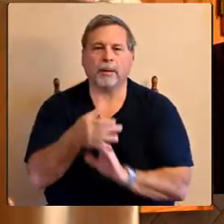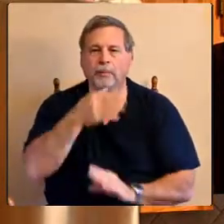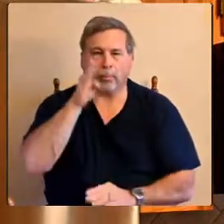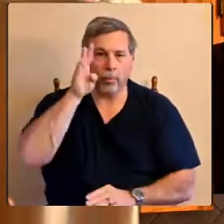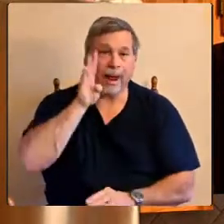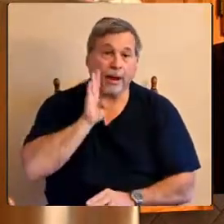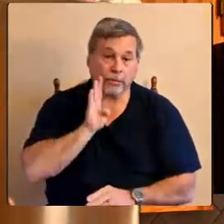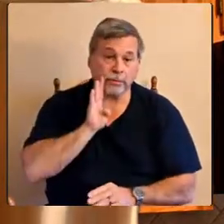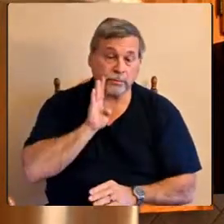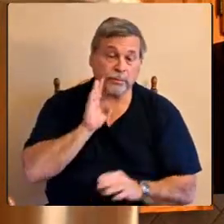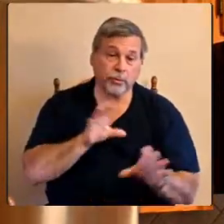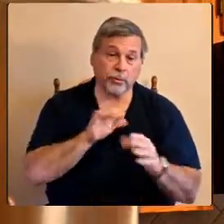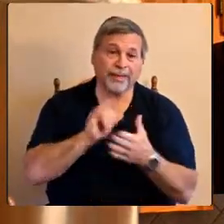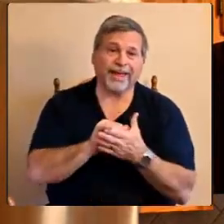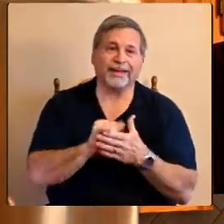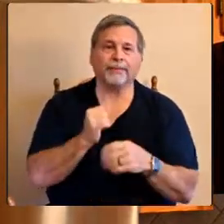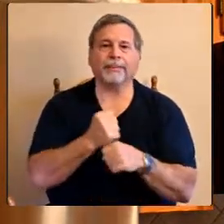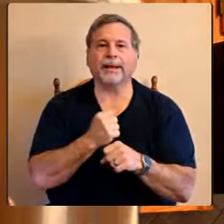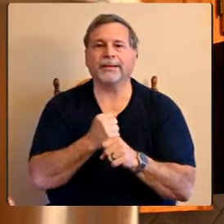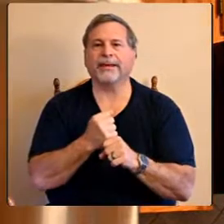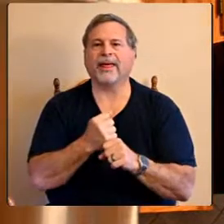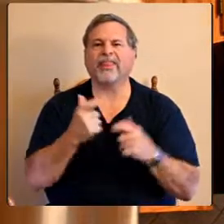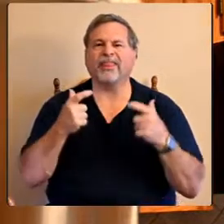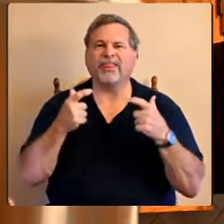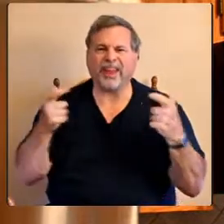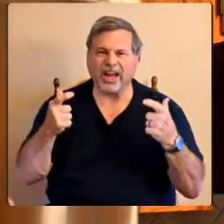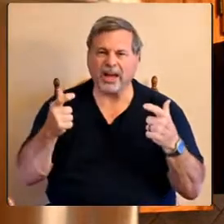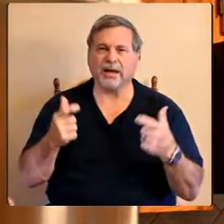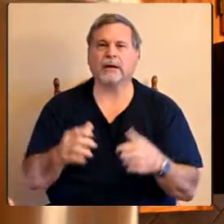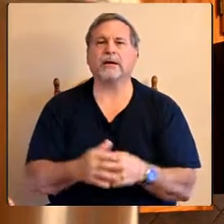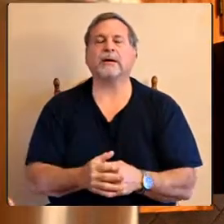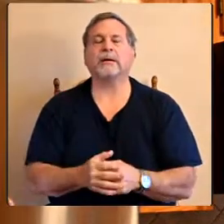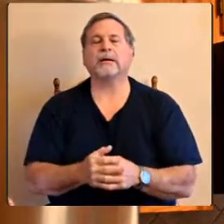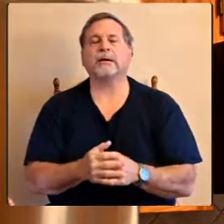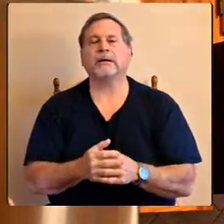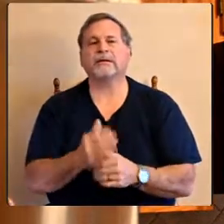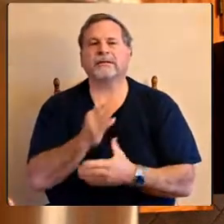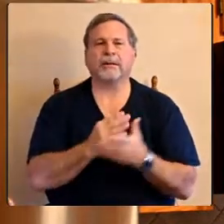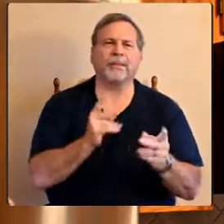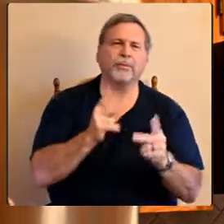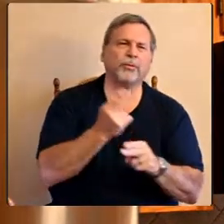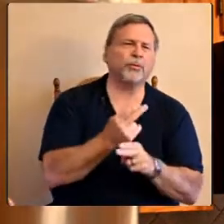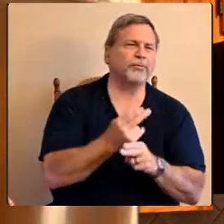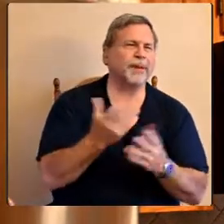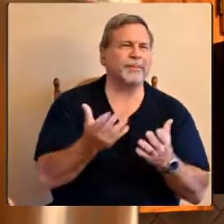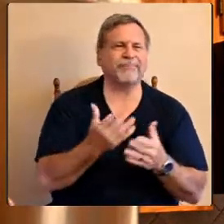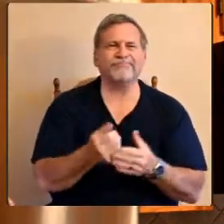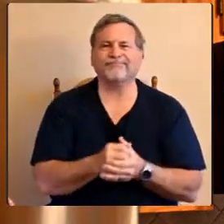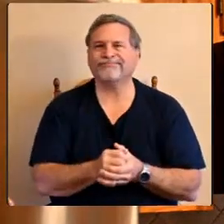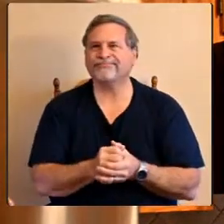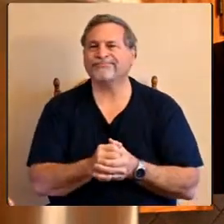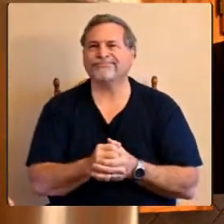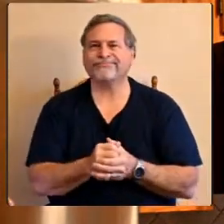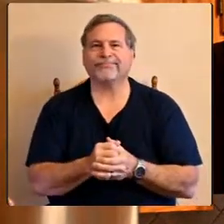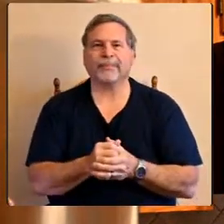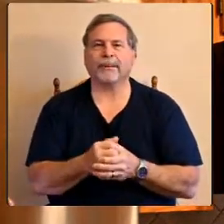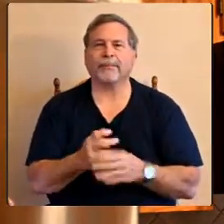become brown. Now, the reason we do that is a thickening agent. And some cooking you might use like